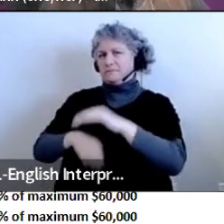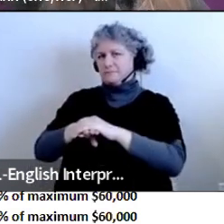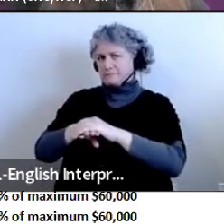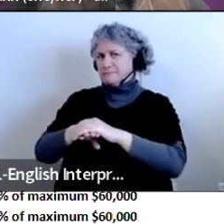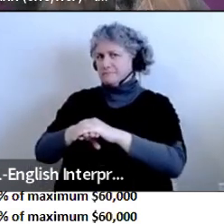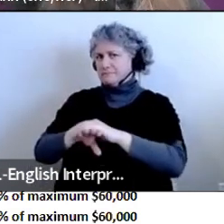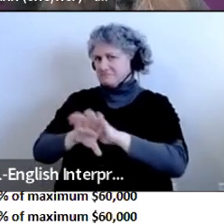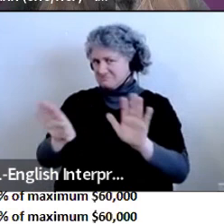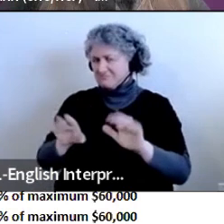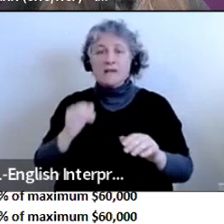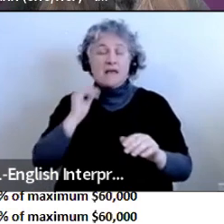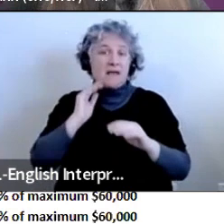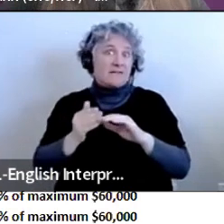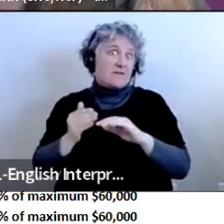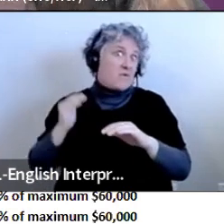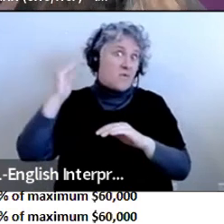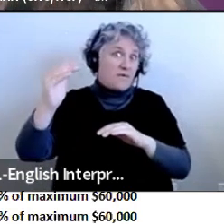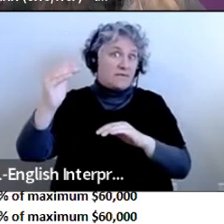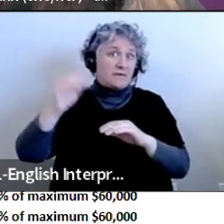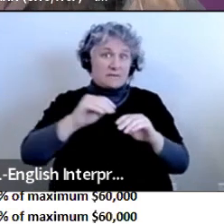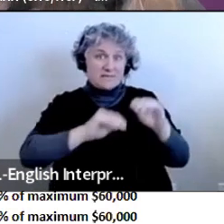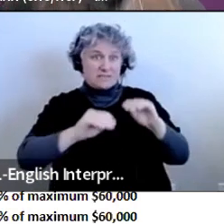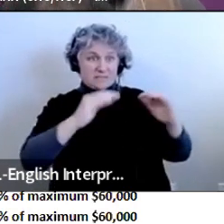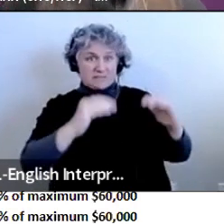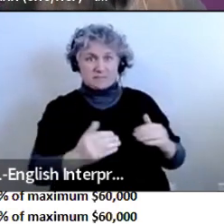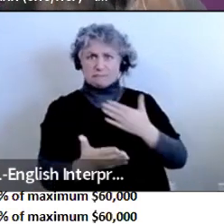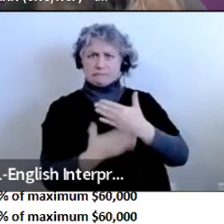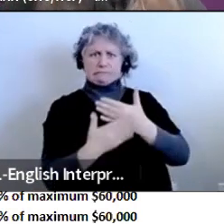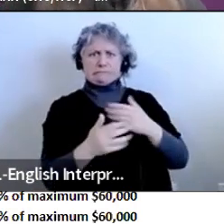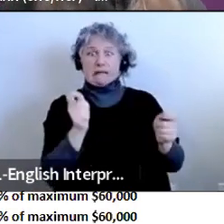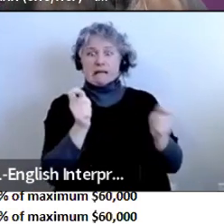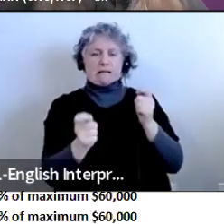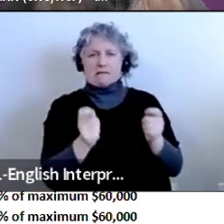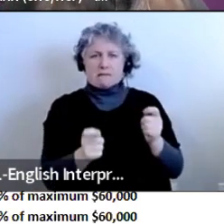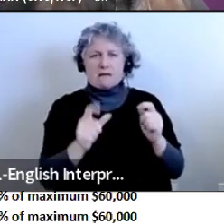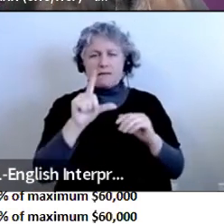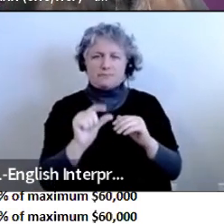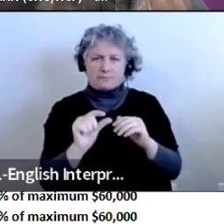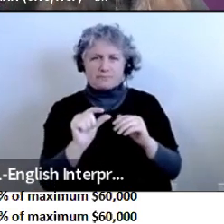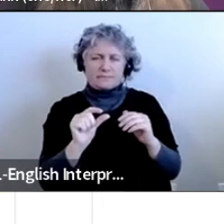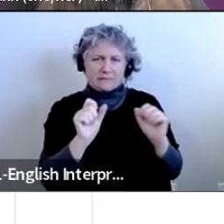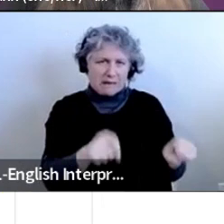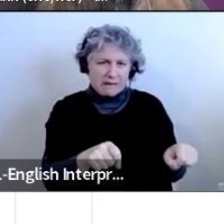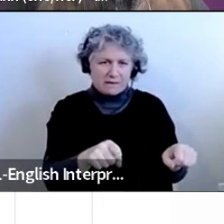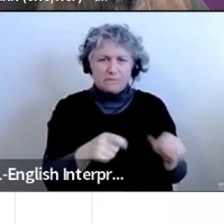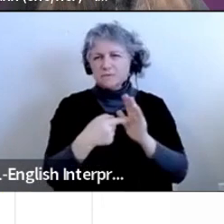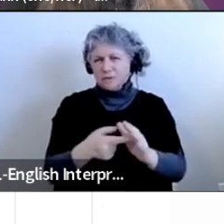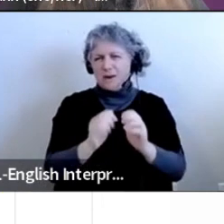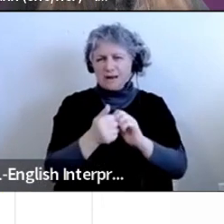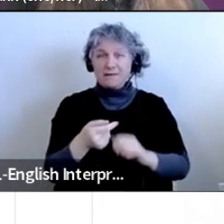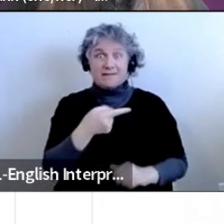If you exceed those caps on the budget sheet, it will tell you, and you can adjust them. And I'll show you that next